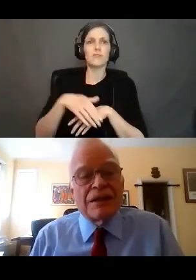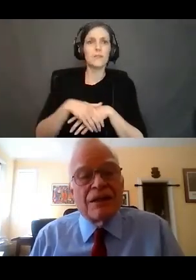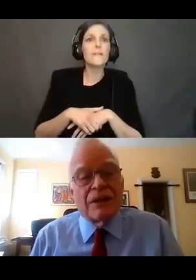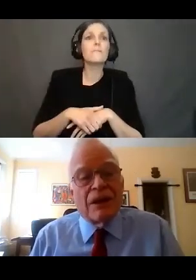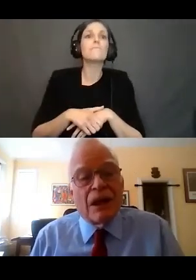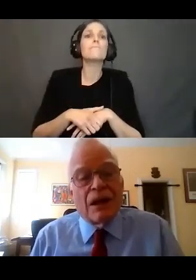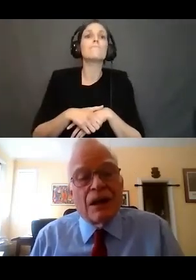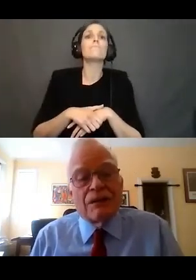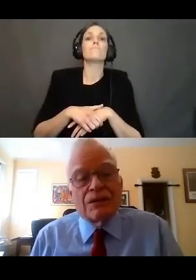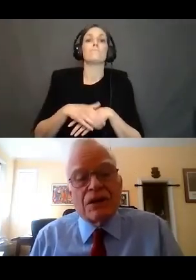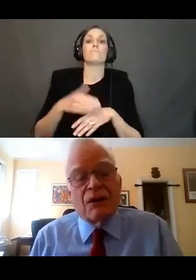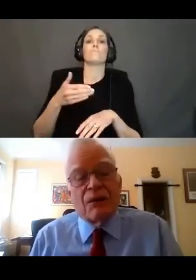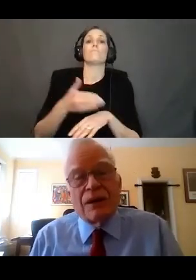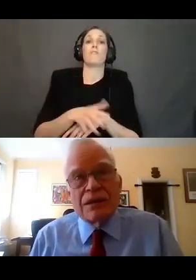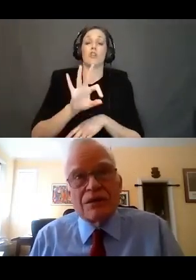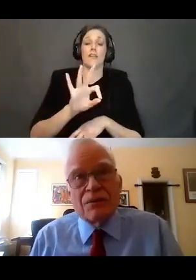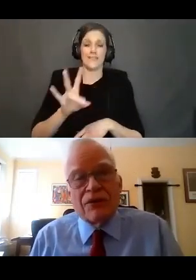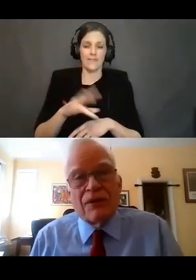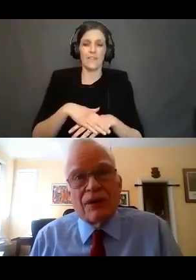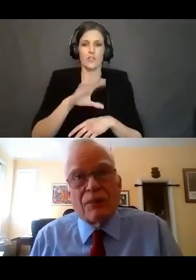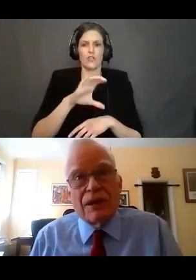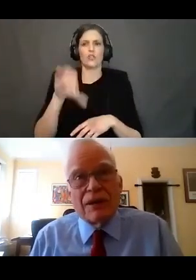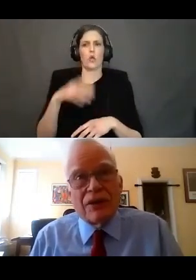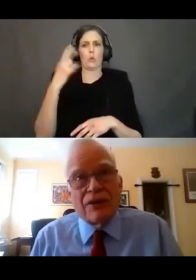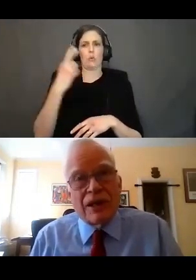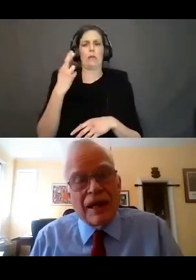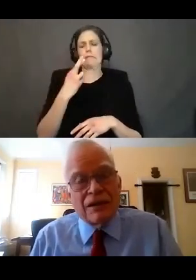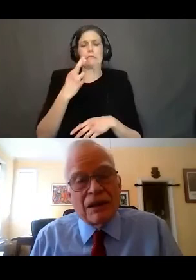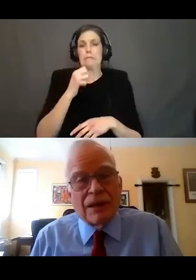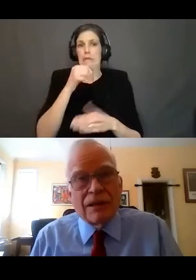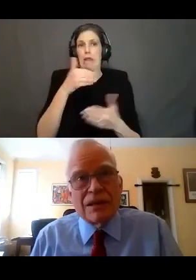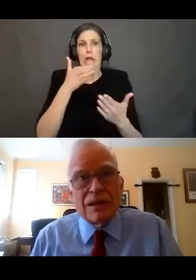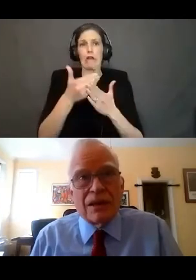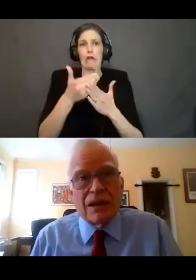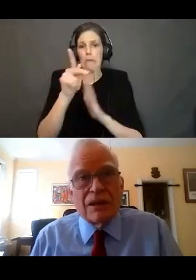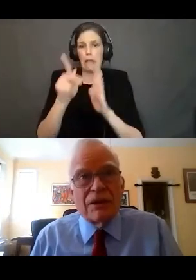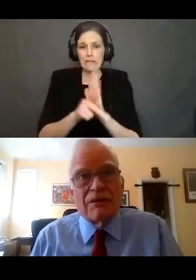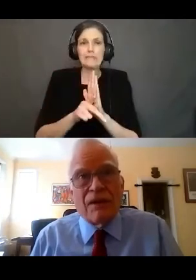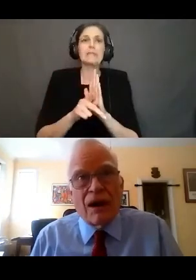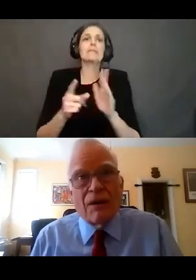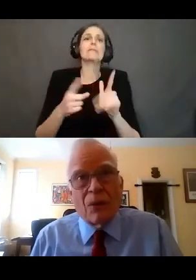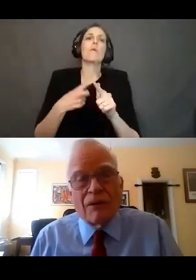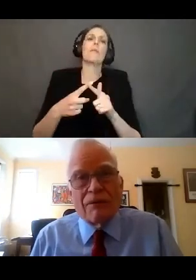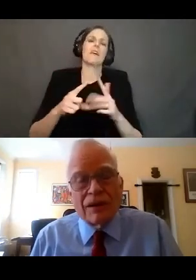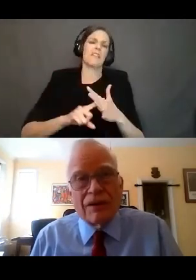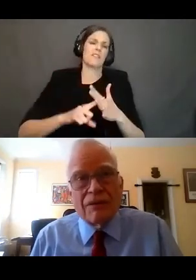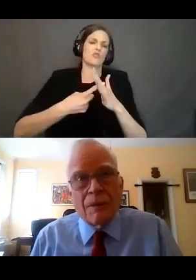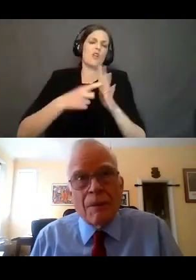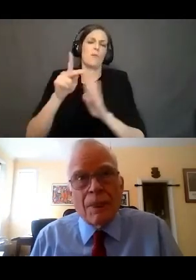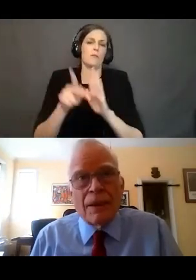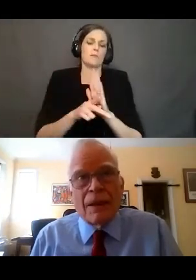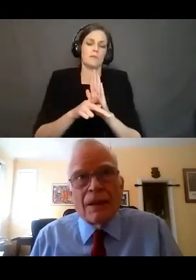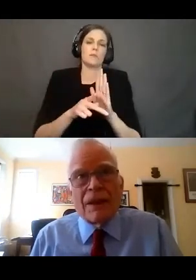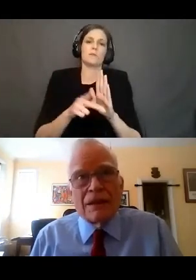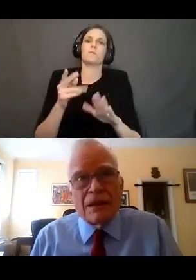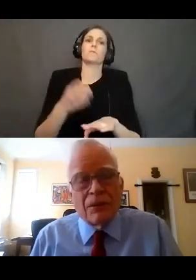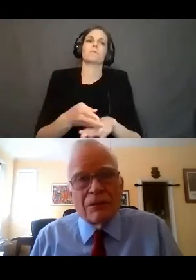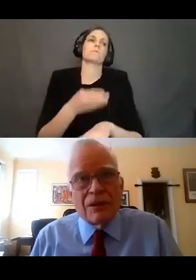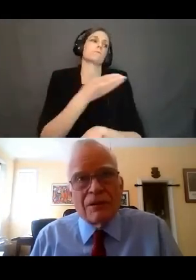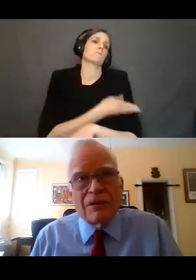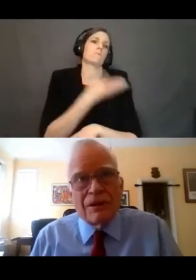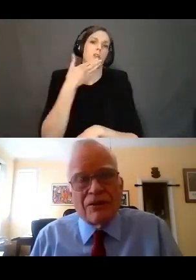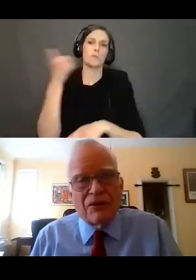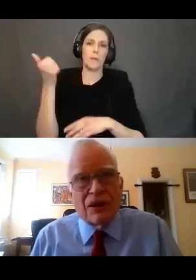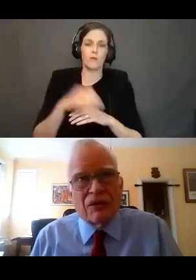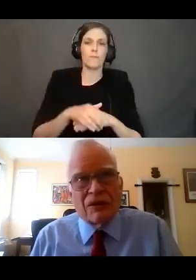Following 97, Chicago realized this wasn't a very good policy, and they enacted a policy that turned out to be far more effective. They